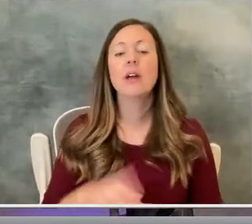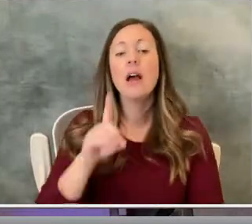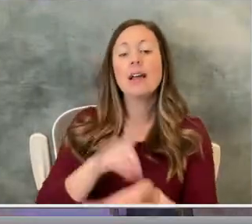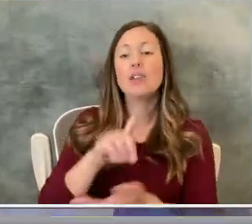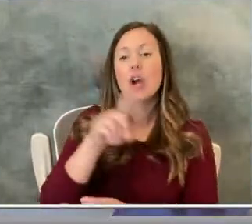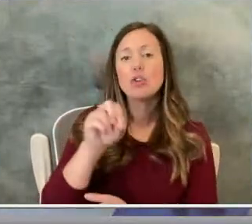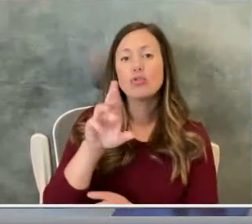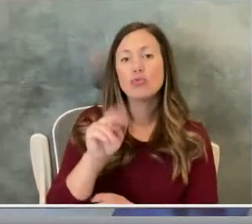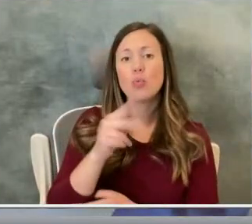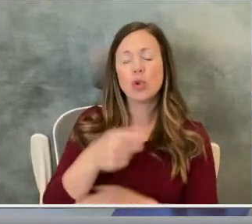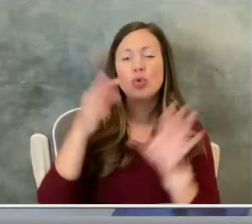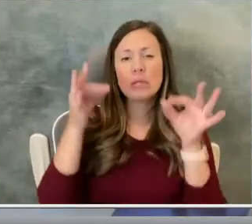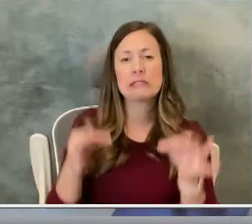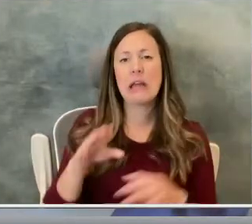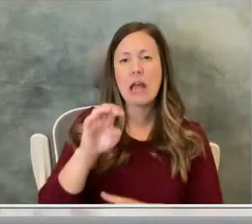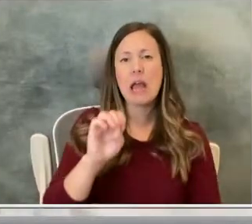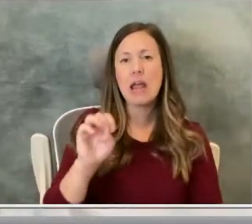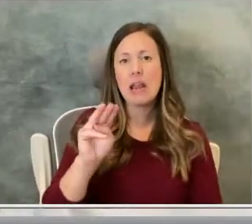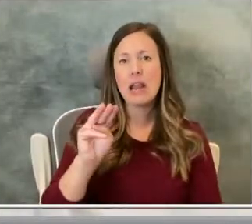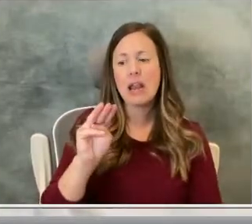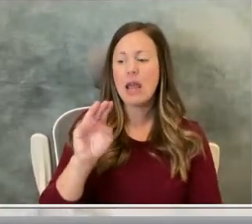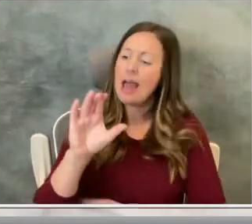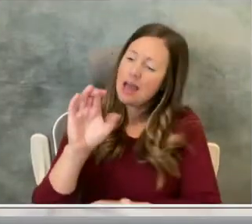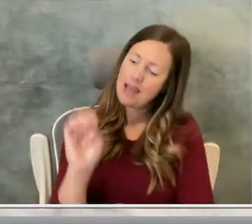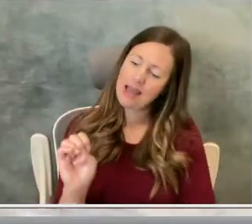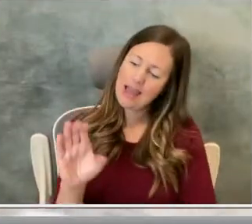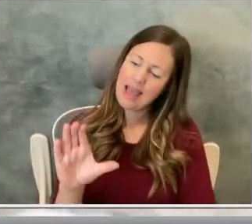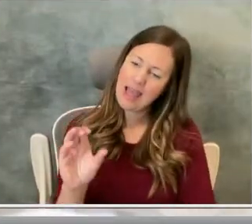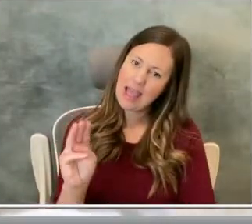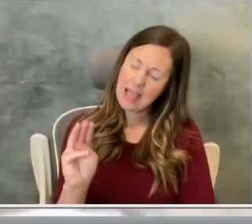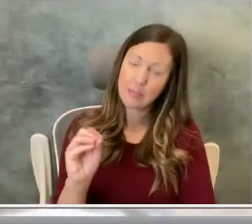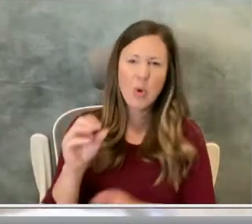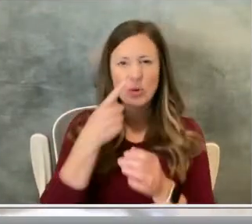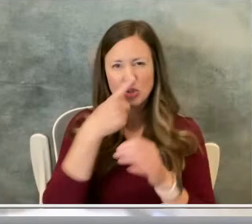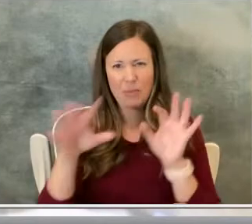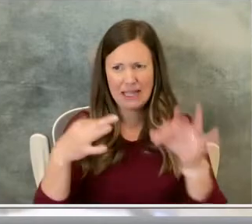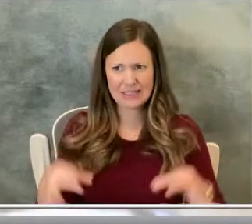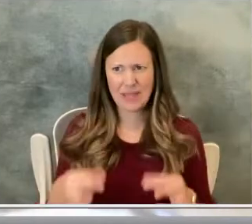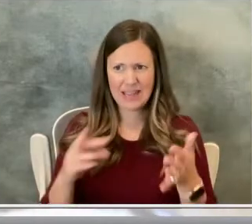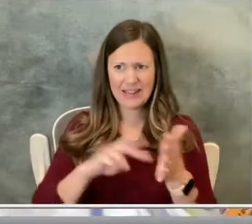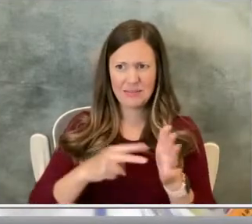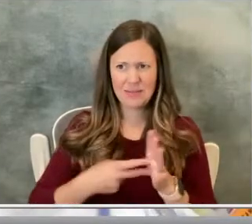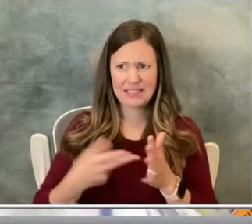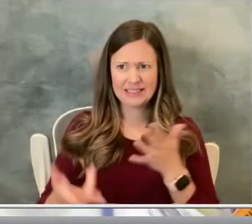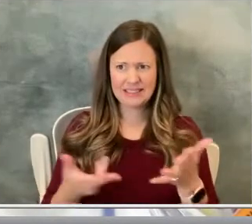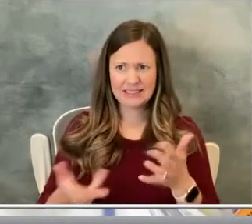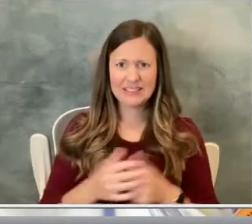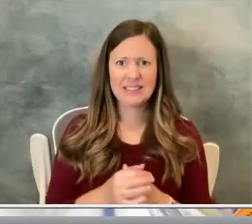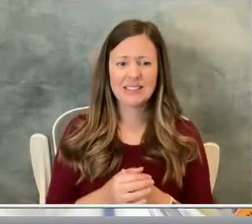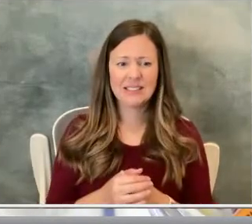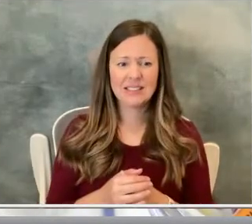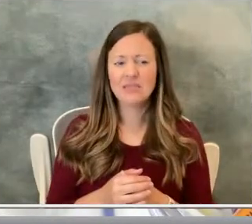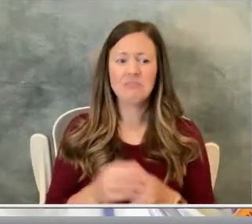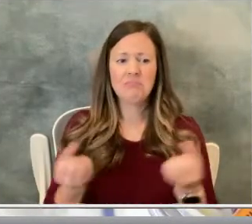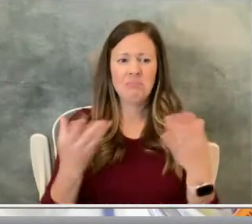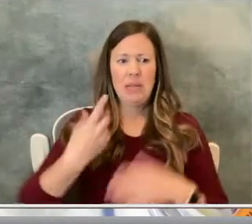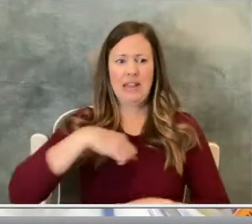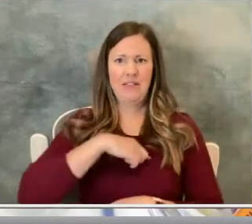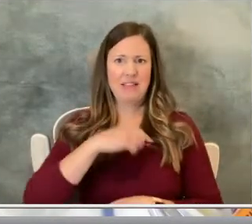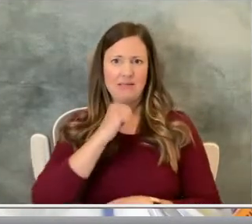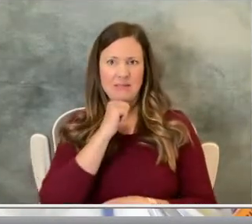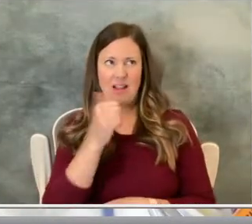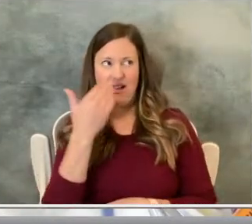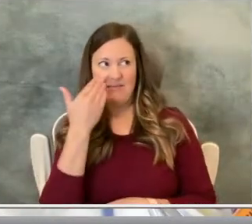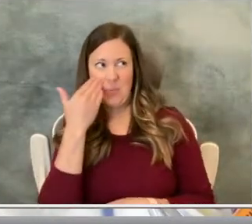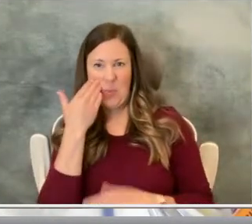viewers what ECMO is? A lot of us didn't hear the word ECMO until COVID when we started reporting on it. Right. Well, you